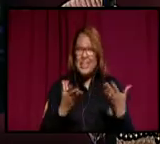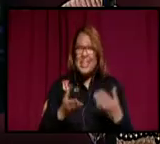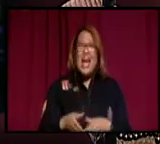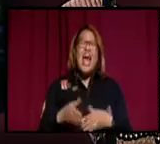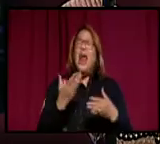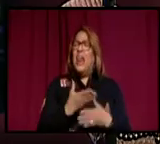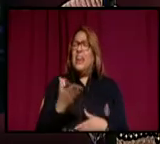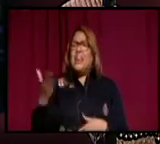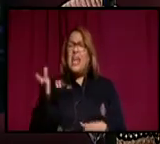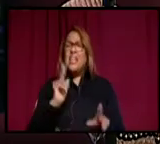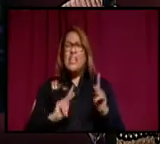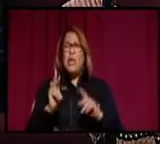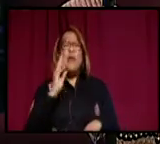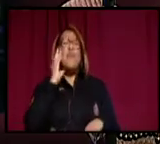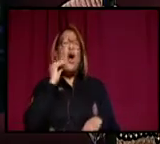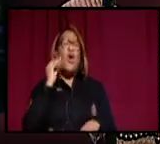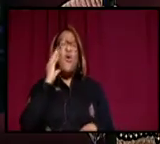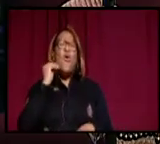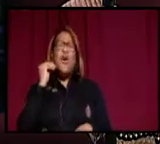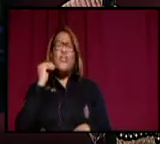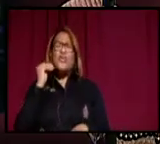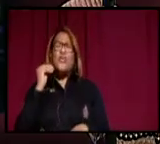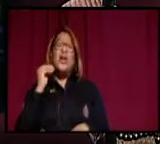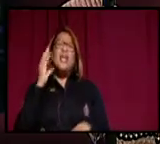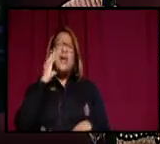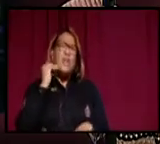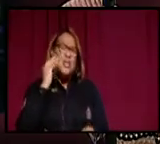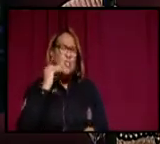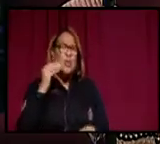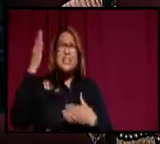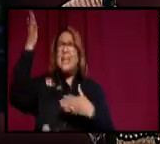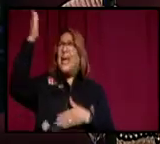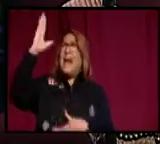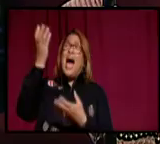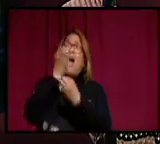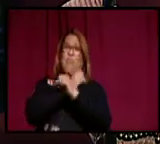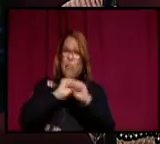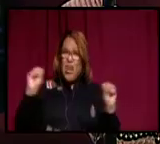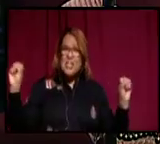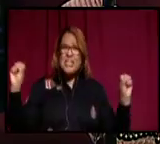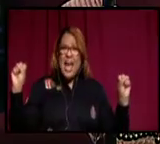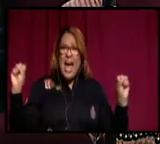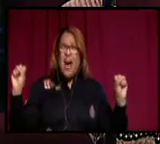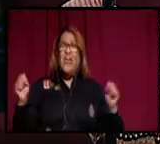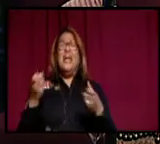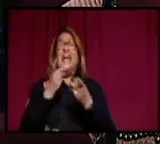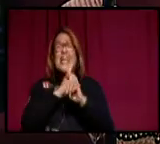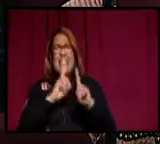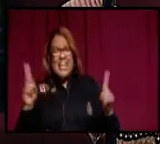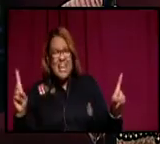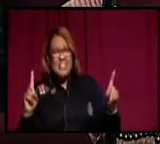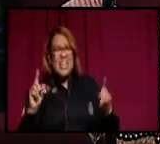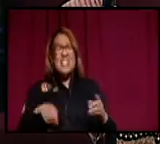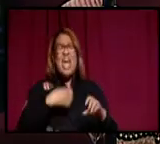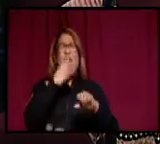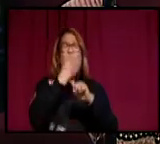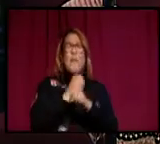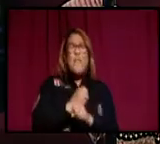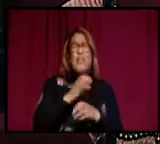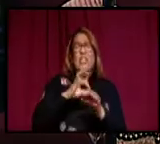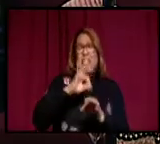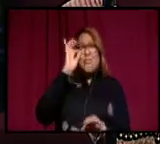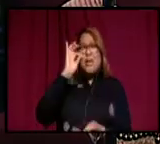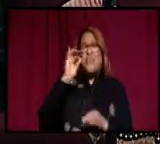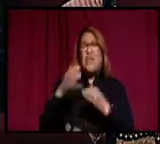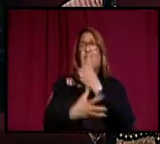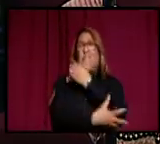are things that people are going through and things that we face that God brought us out. He delivered us. He broke the yoke of poverty from off of